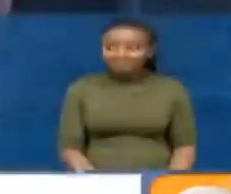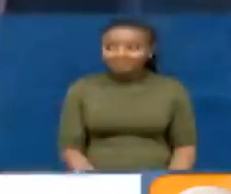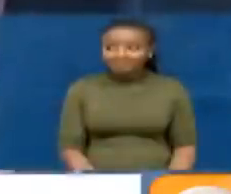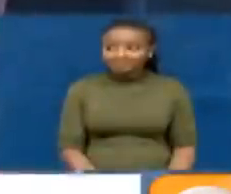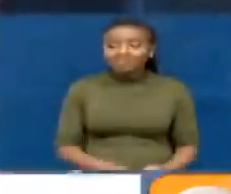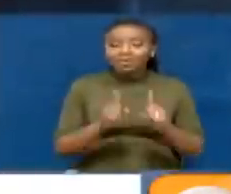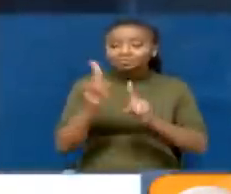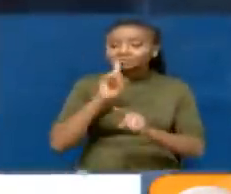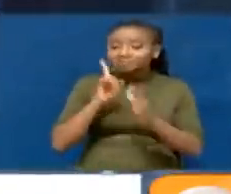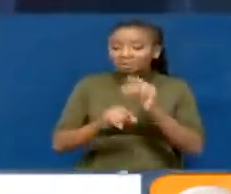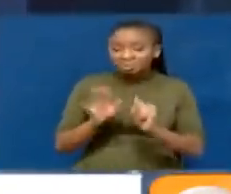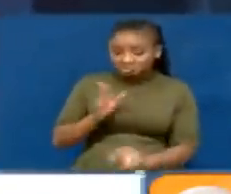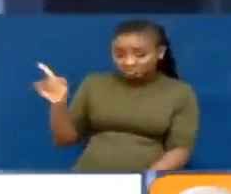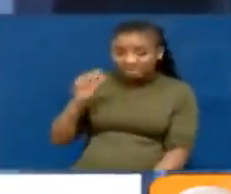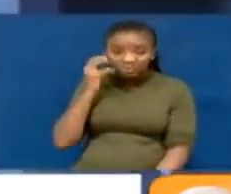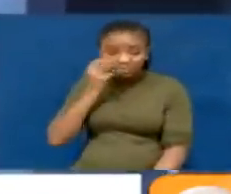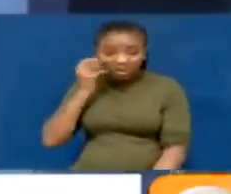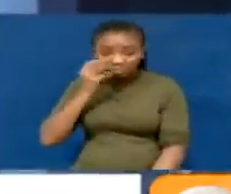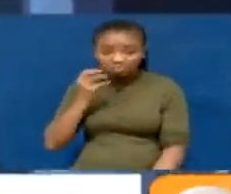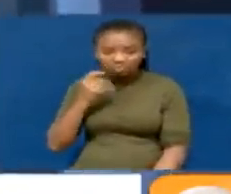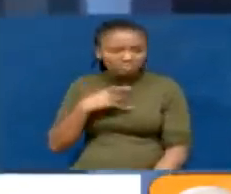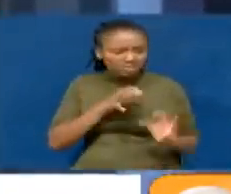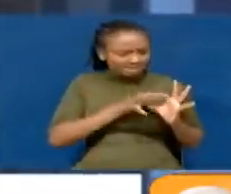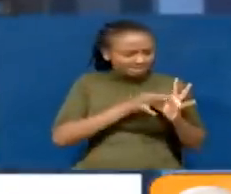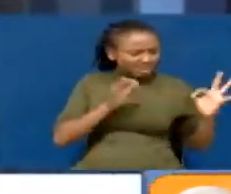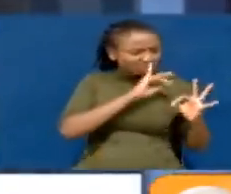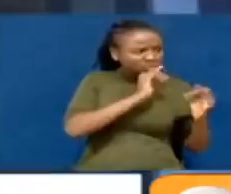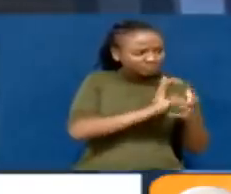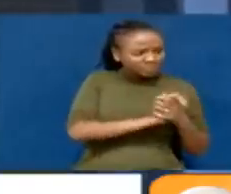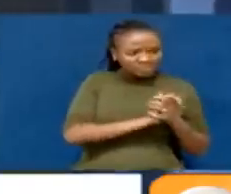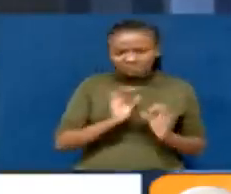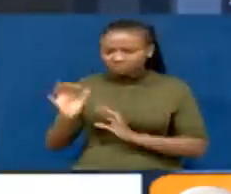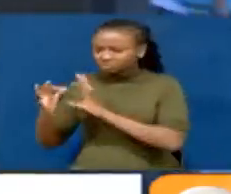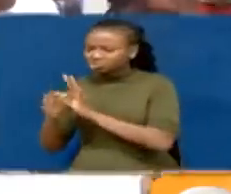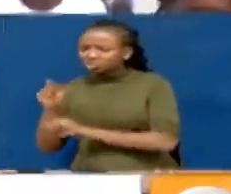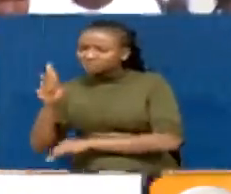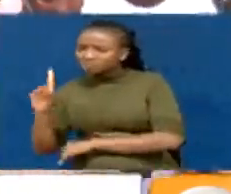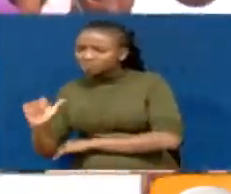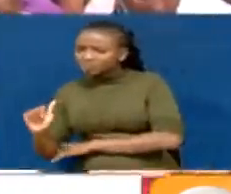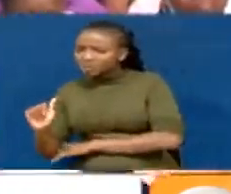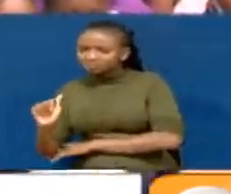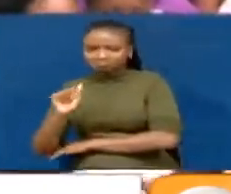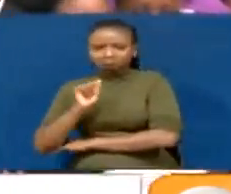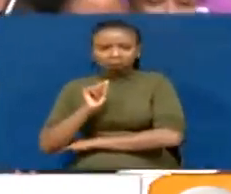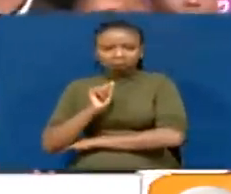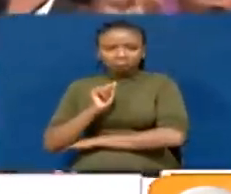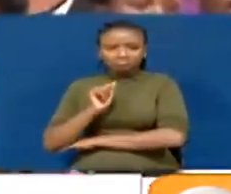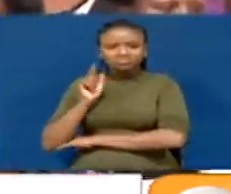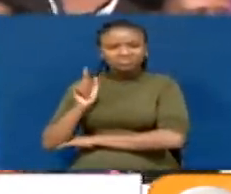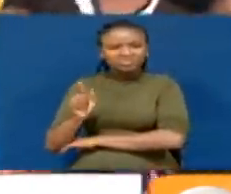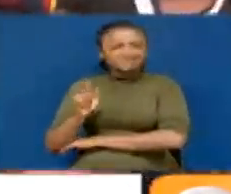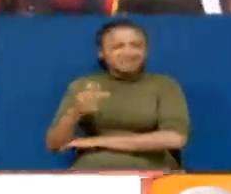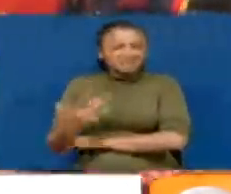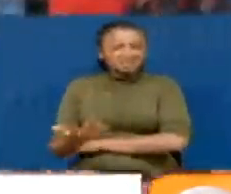Ngirici stating that Anne Waiguru's move to ditch the Jubilee Party in favor of the DP Ruto-led United Democratic Alliance was